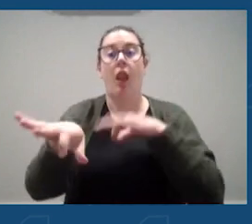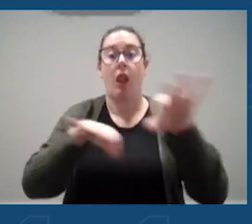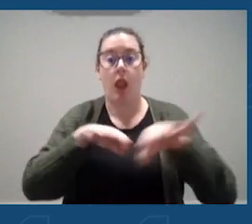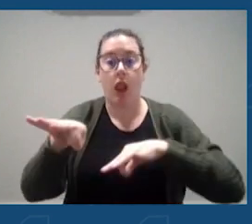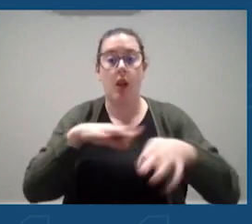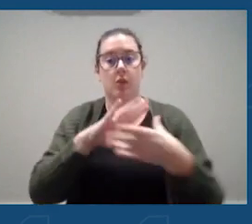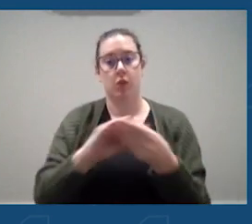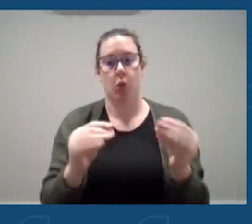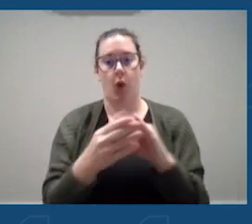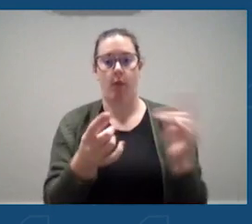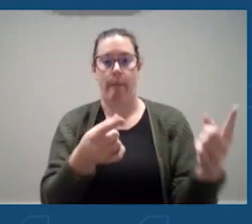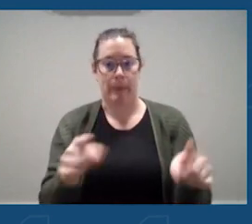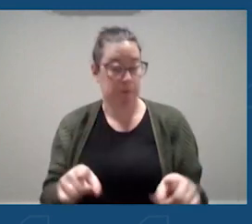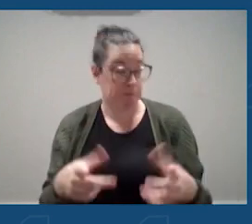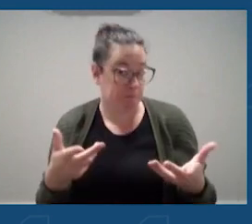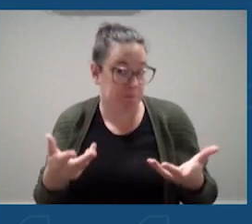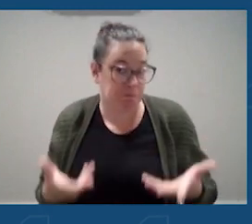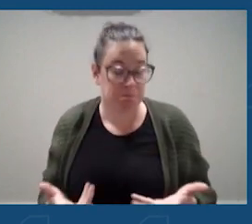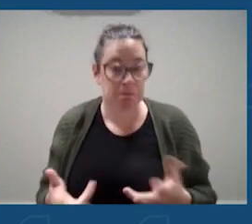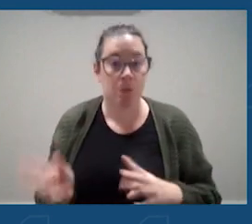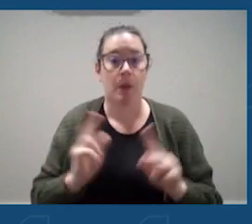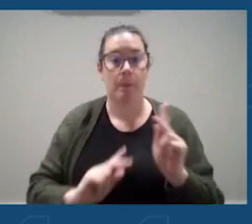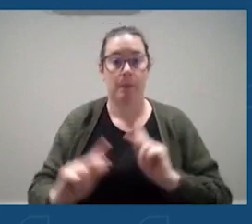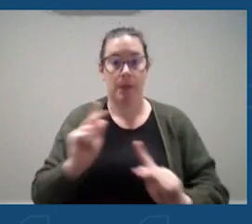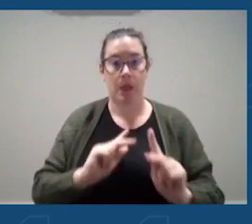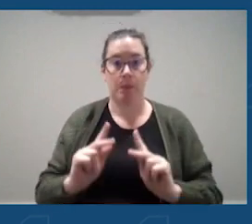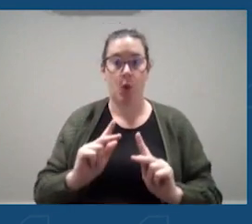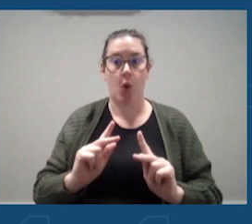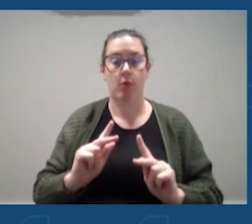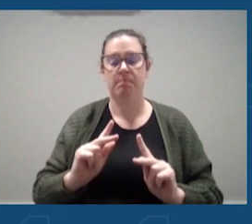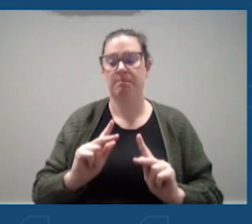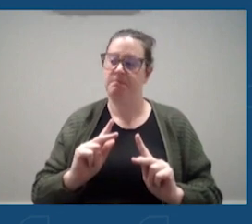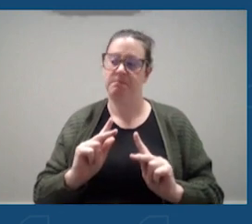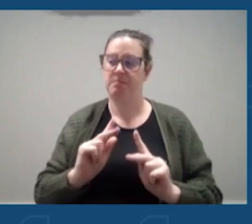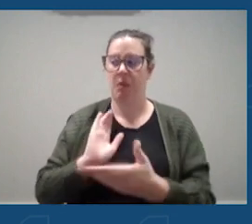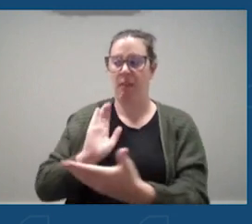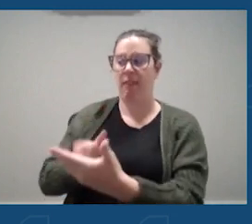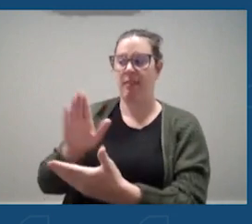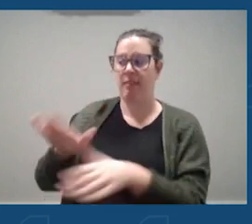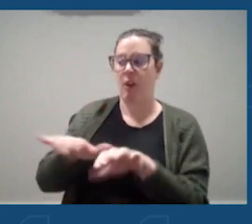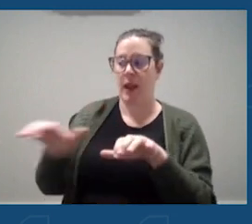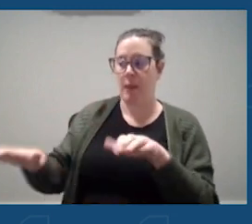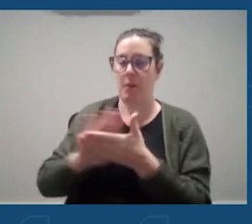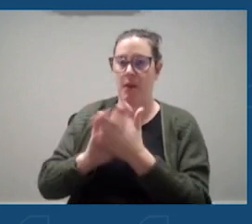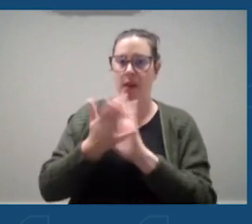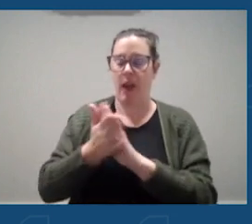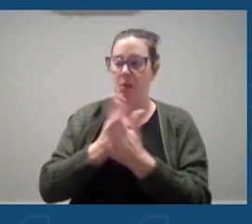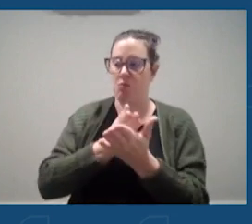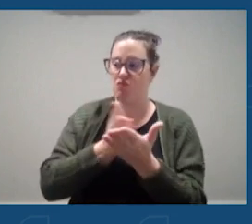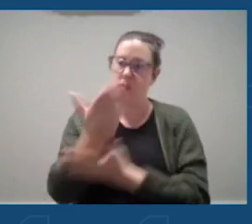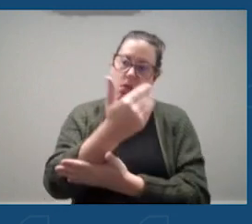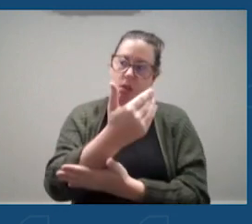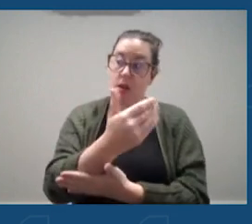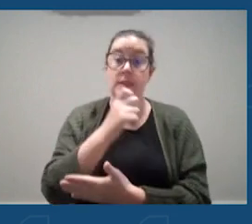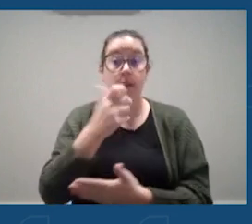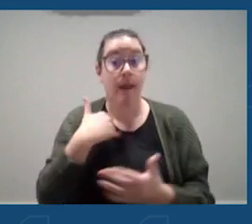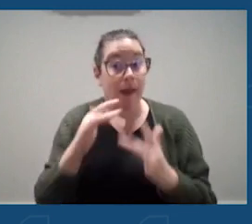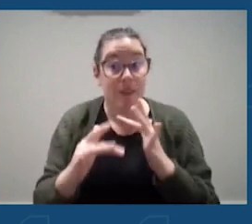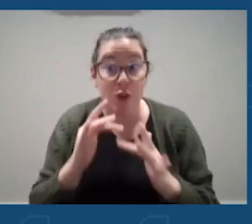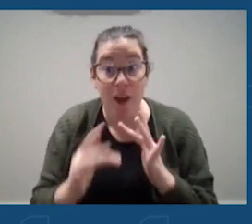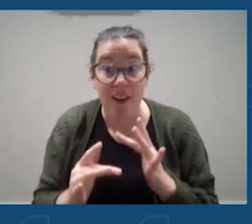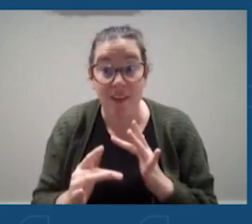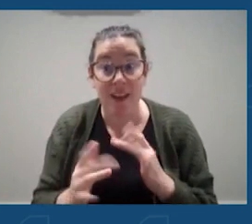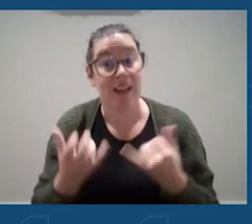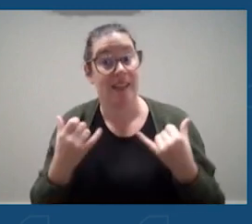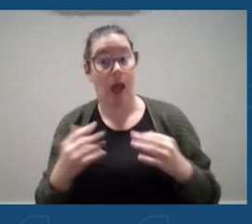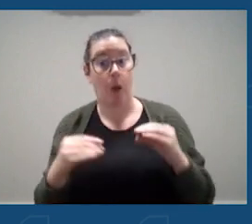it? How people turned on their neighbors and became so radicalized. And they didn't have the internet to do that for them. That's why today is even